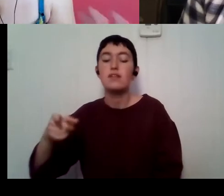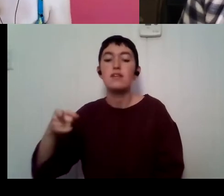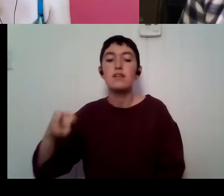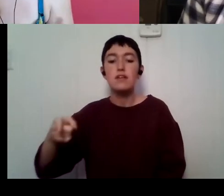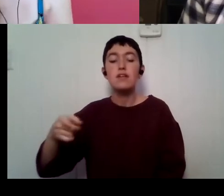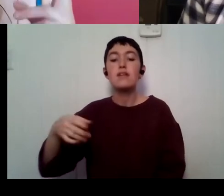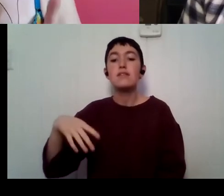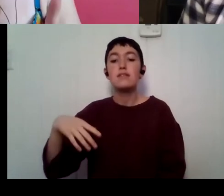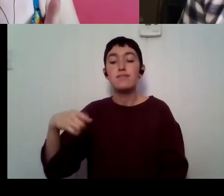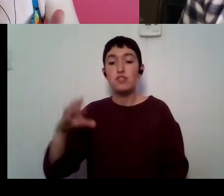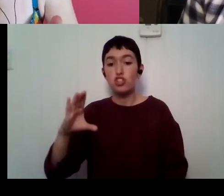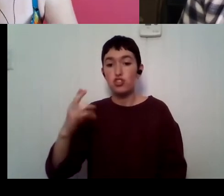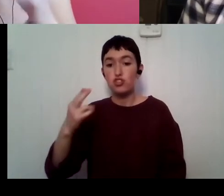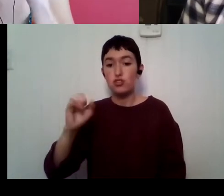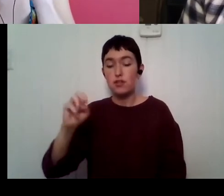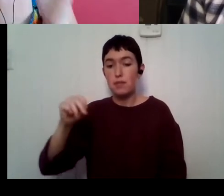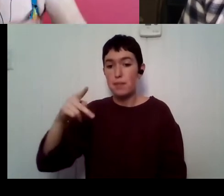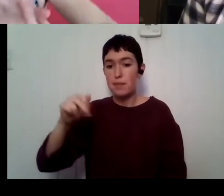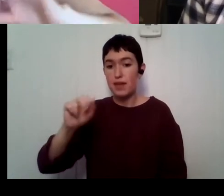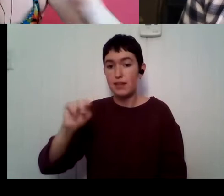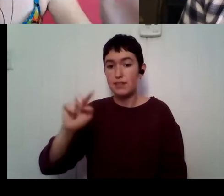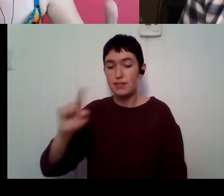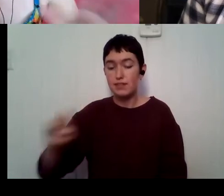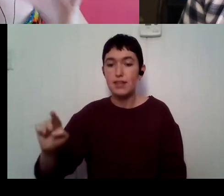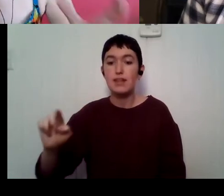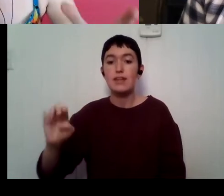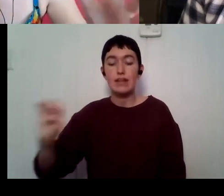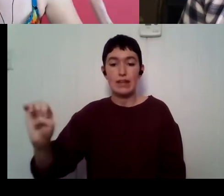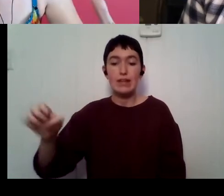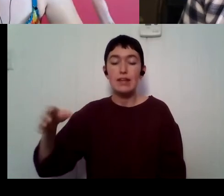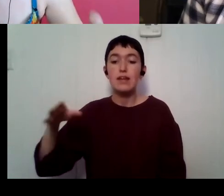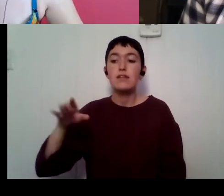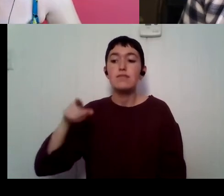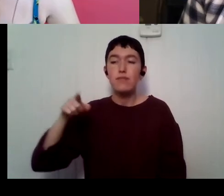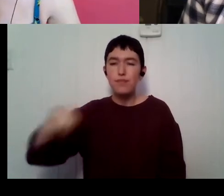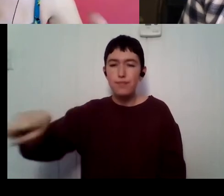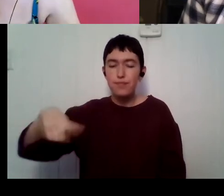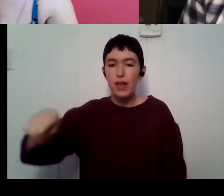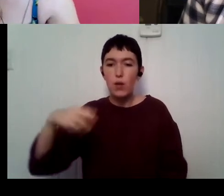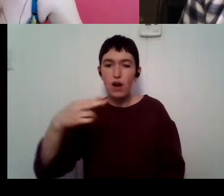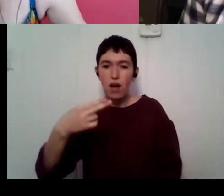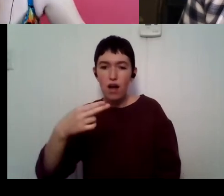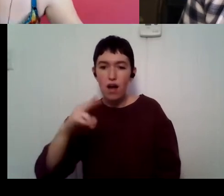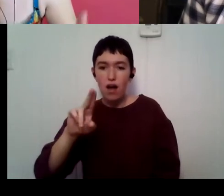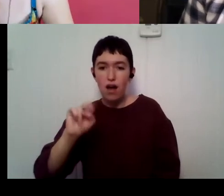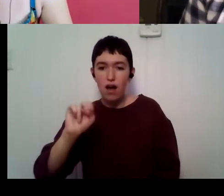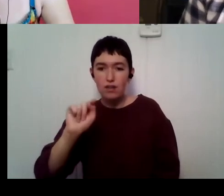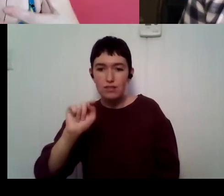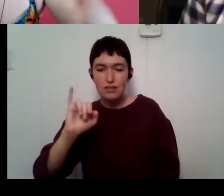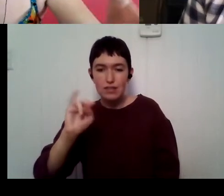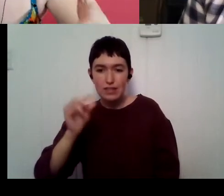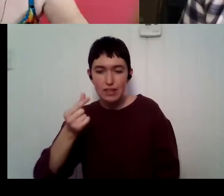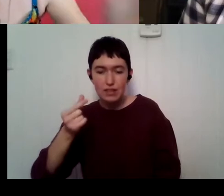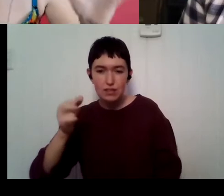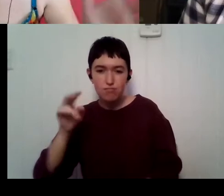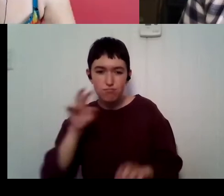which are golagos, which are also another type of primate. They're part of the strepsirrhines, the lemurs and lorises. So it's primates eating primates, which humans